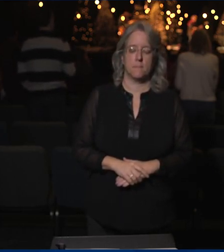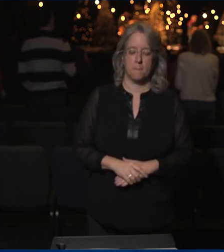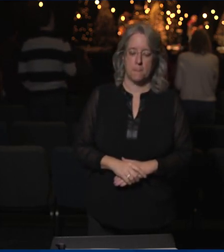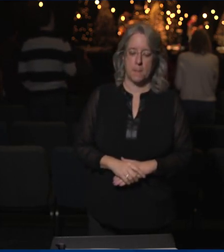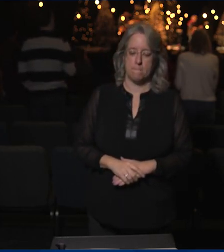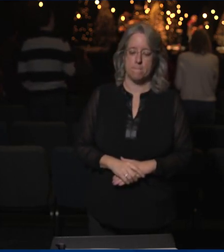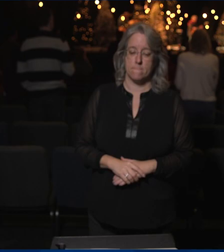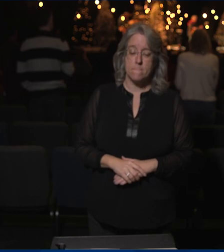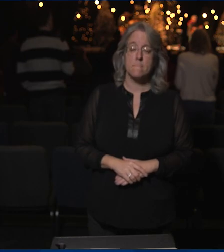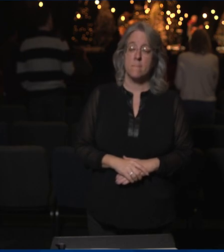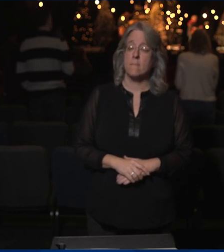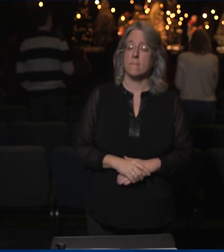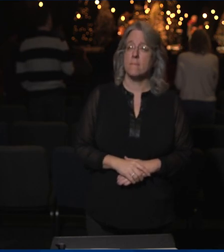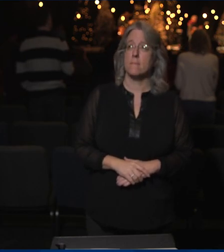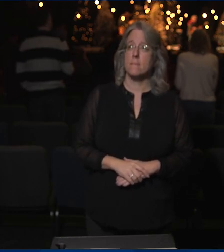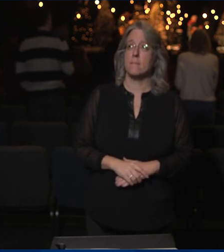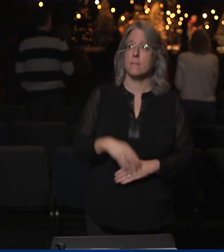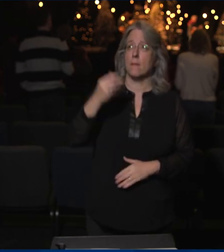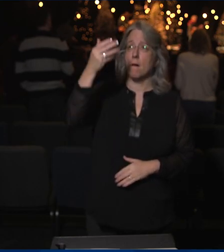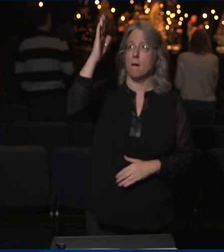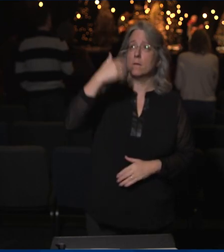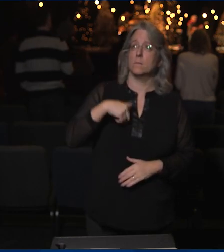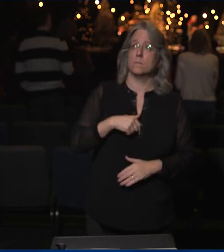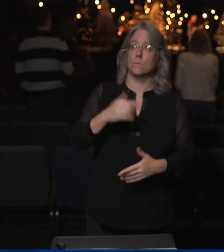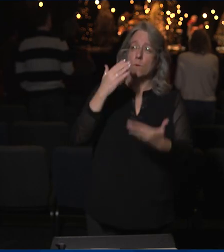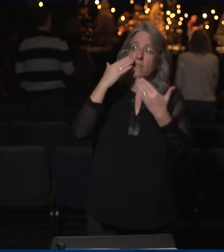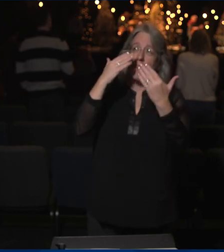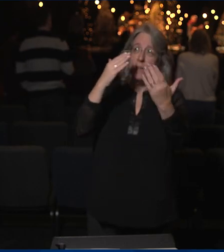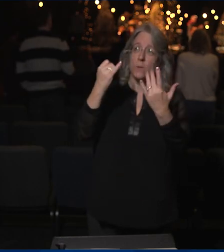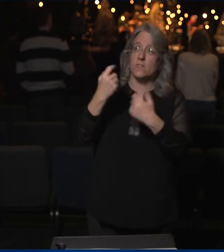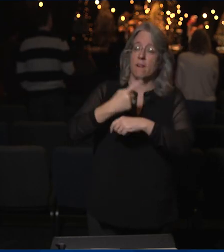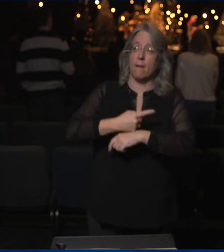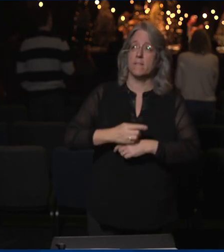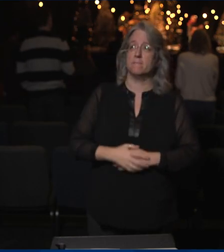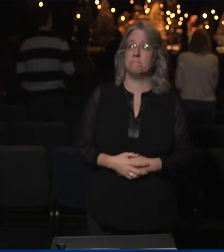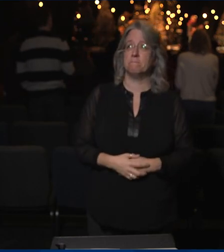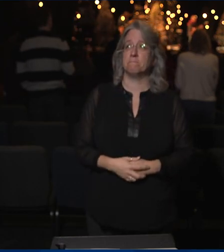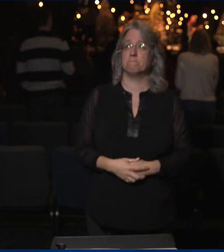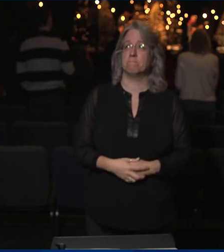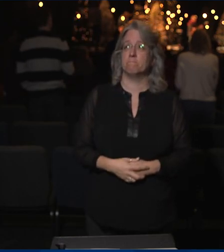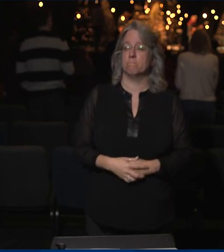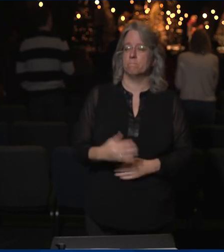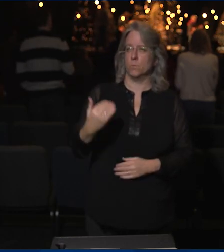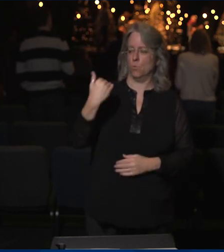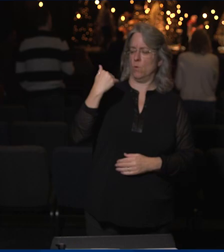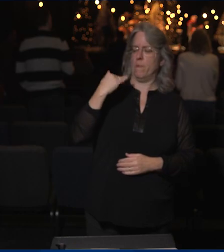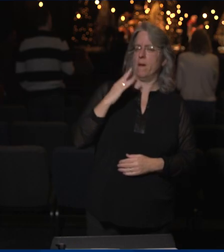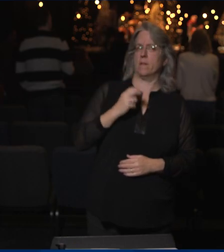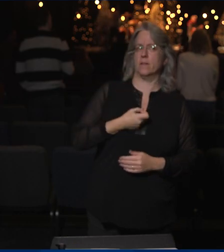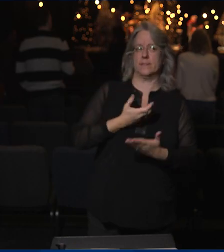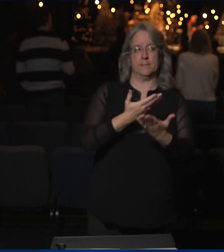Yes, God, we thank you for that today. Would you remind us of that truth?